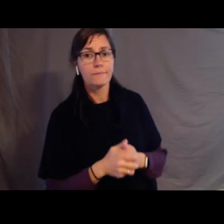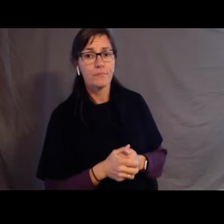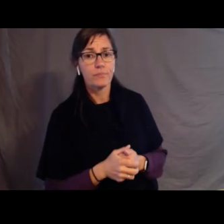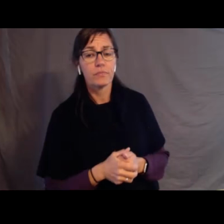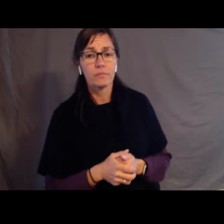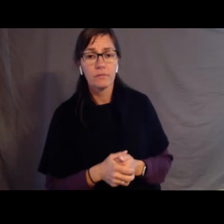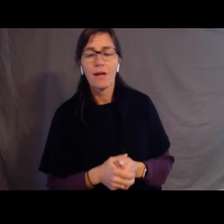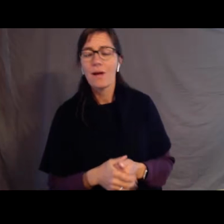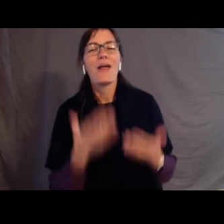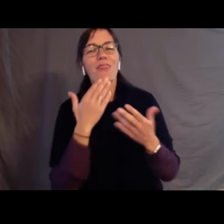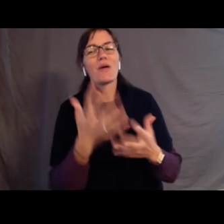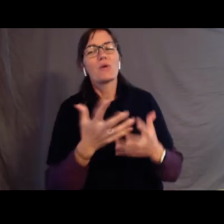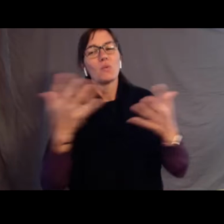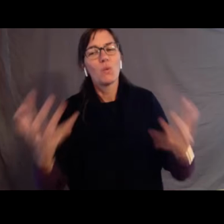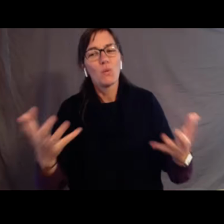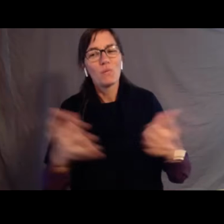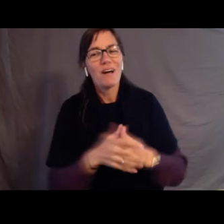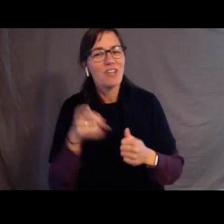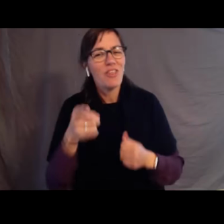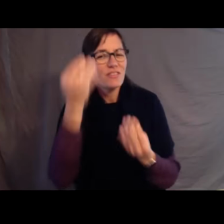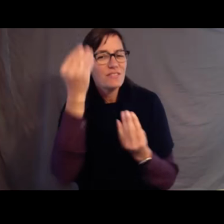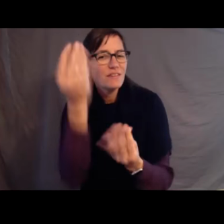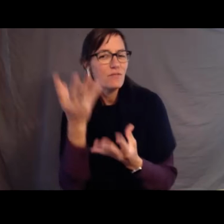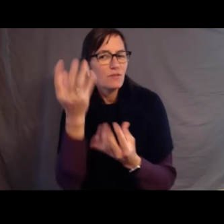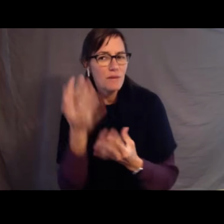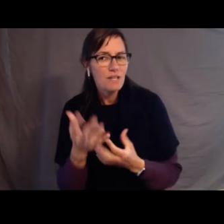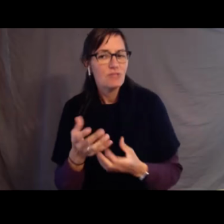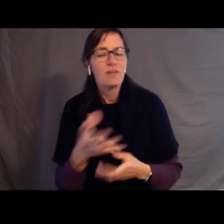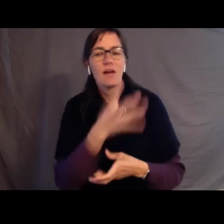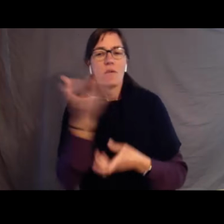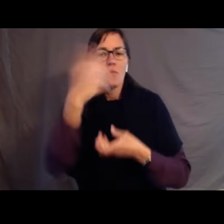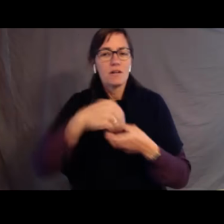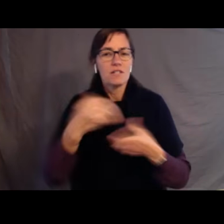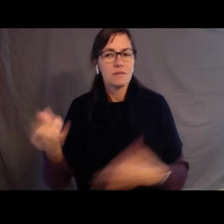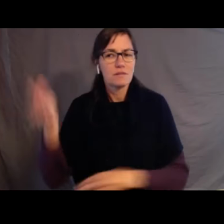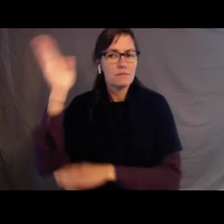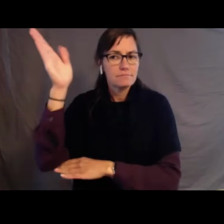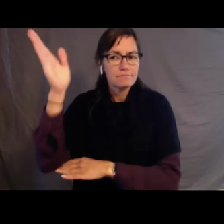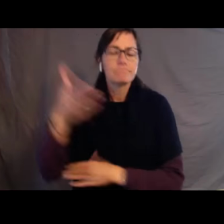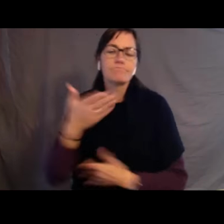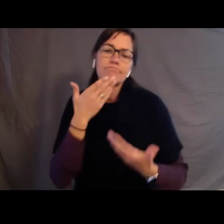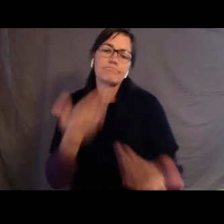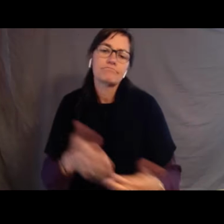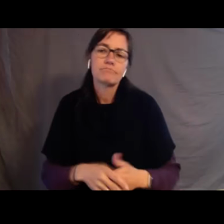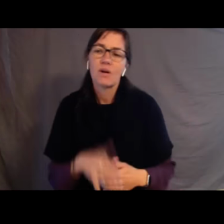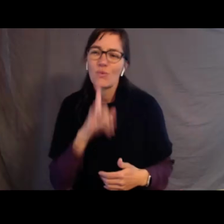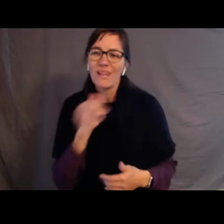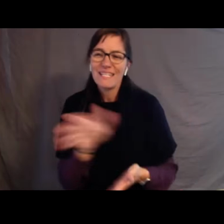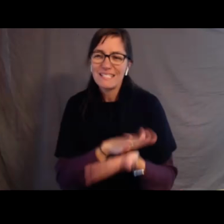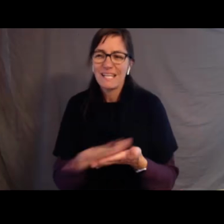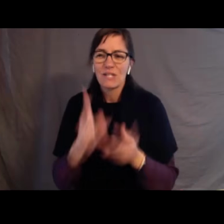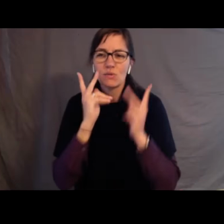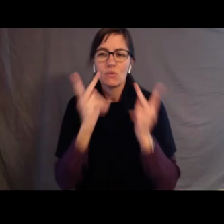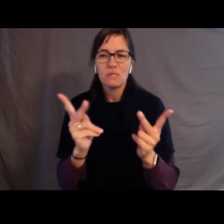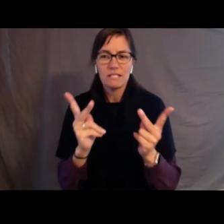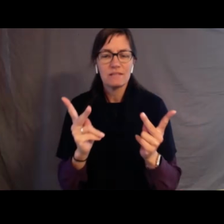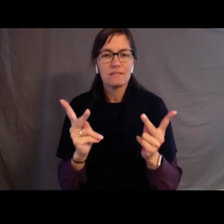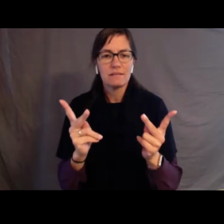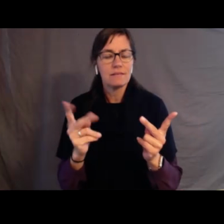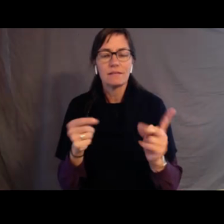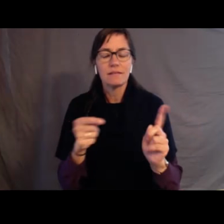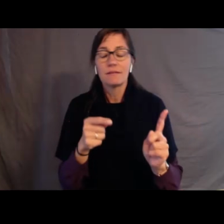thank you so much for this information and participating today. It's just nice to see, one, the array